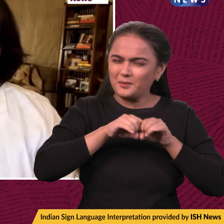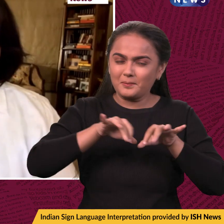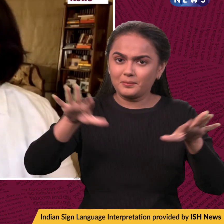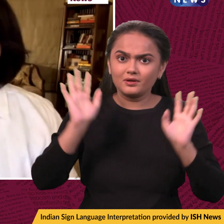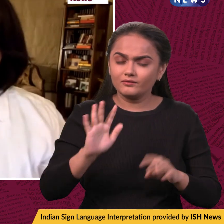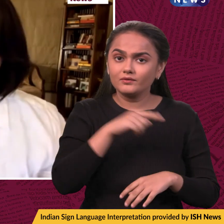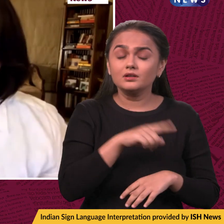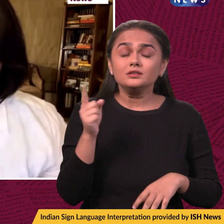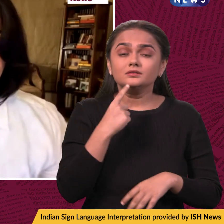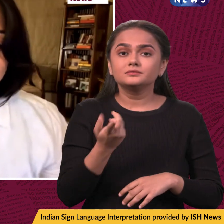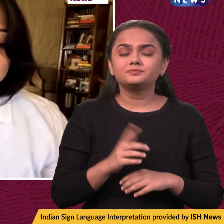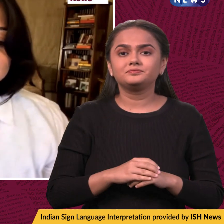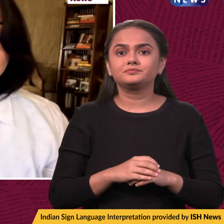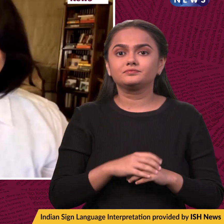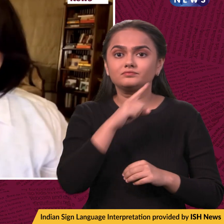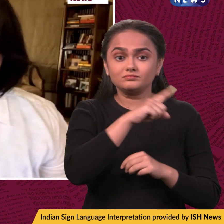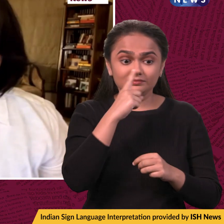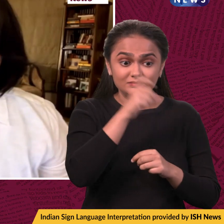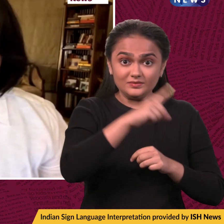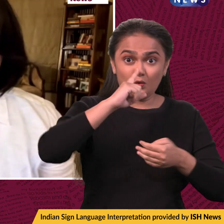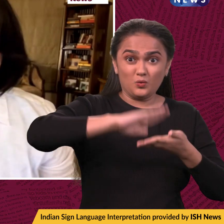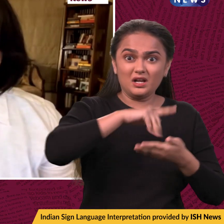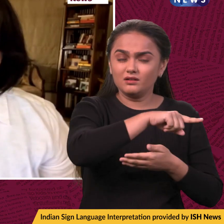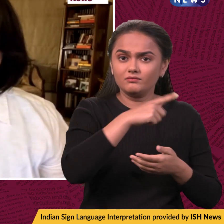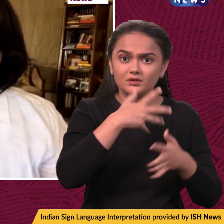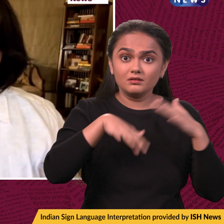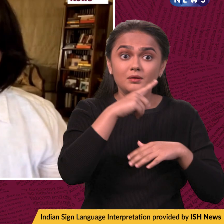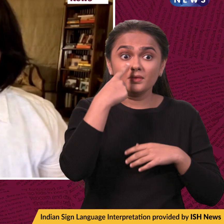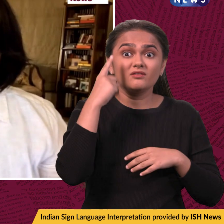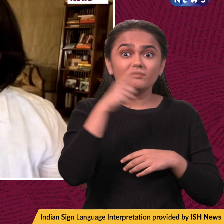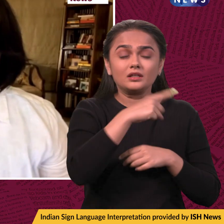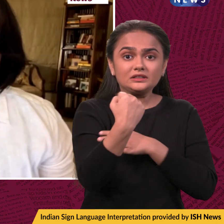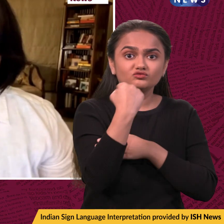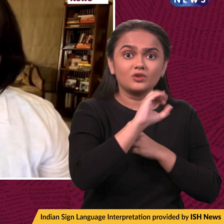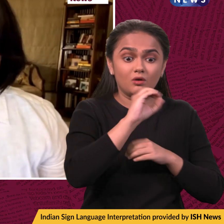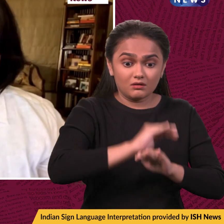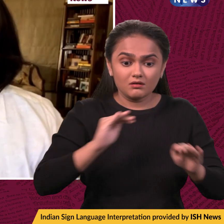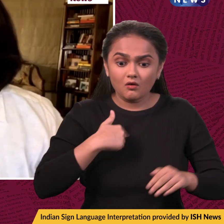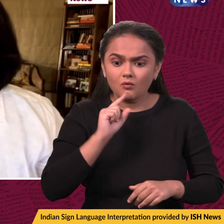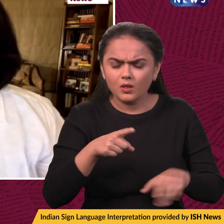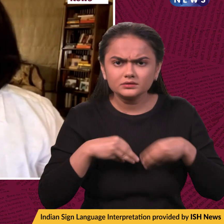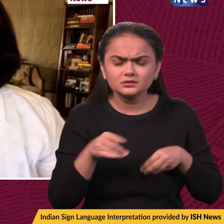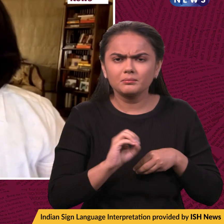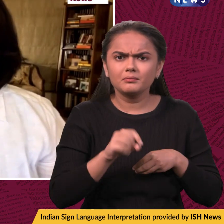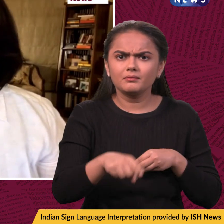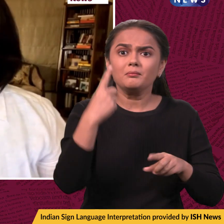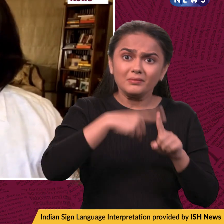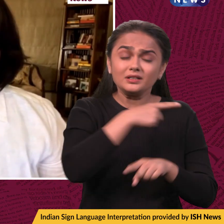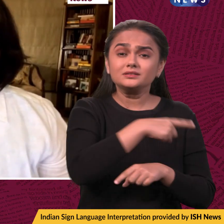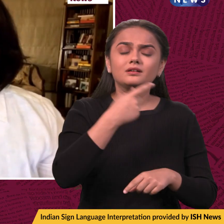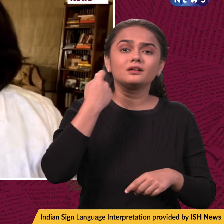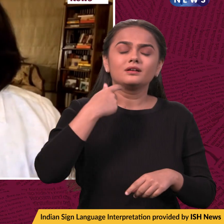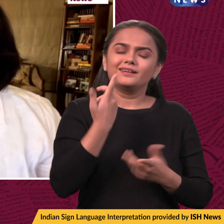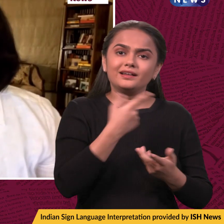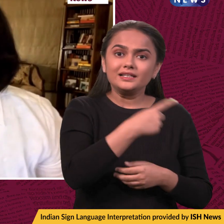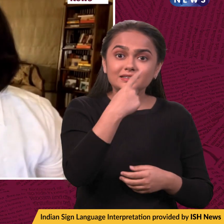sentences like, and I quote, "The emancipation of the wife has destroyed the parent's authority over children." It also said, and I quote